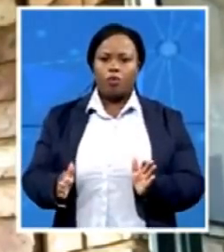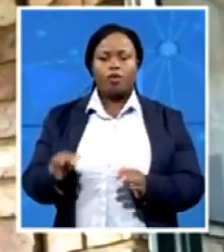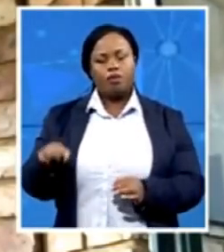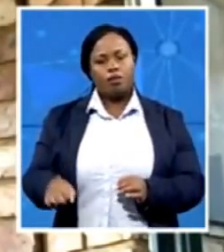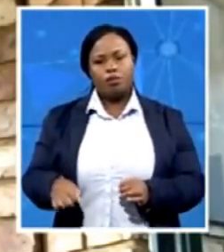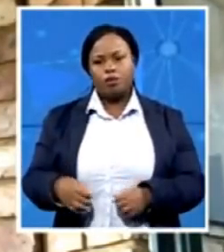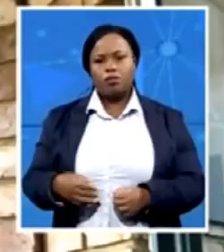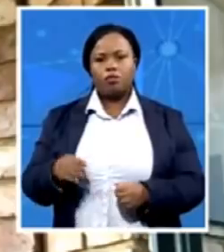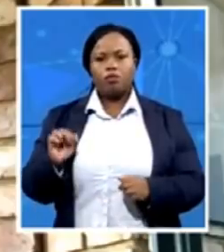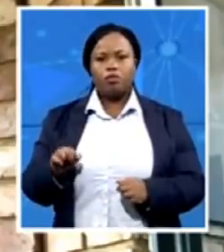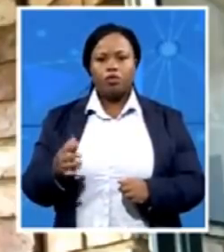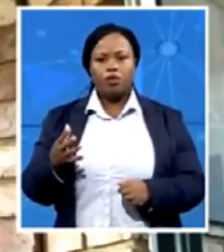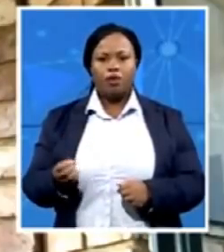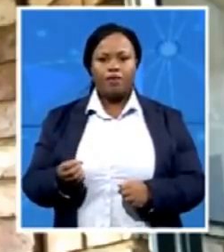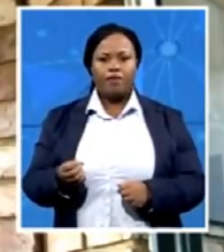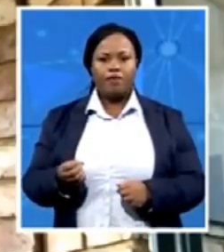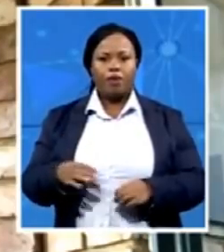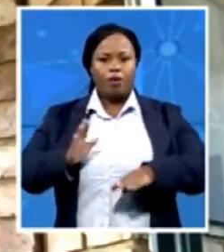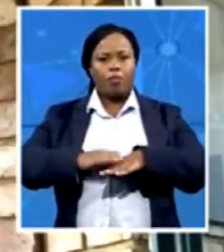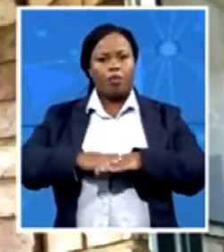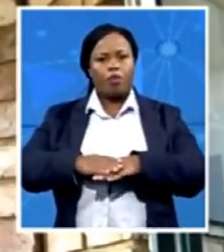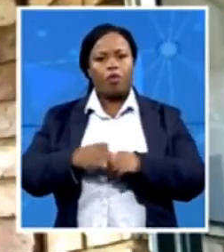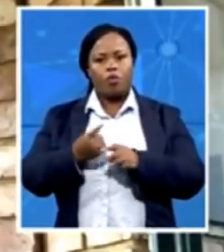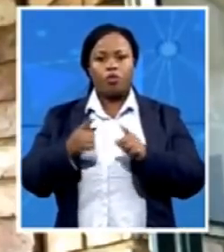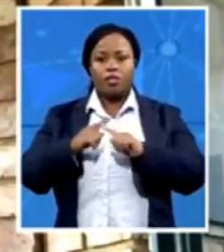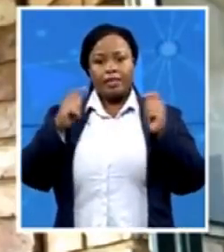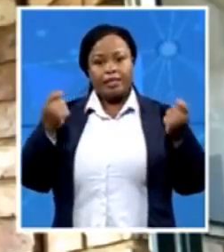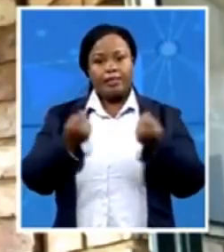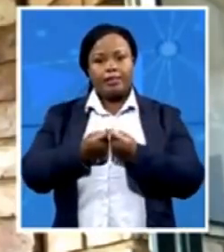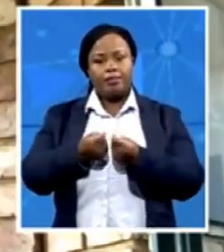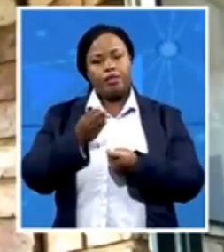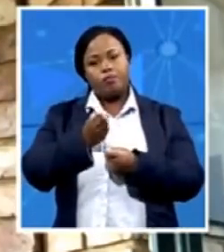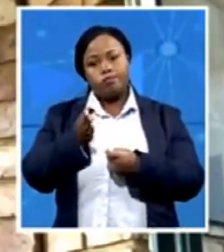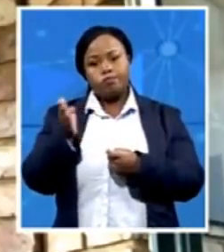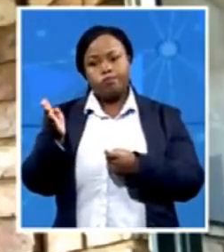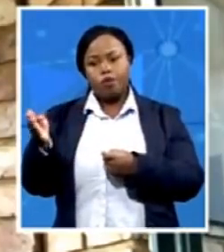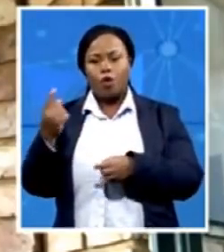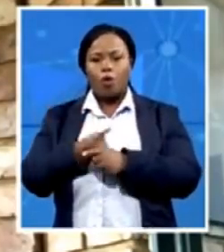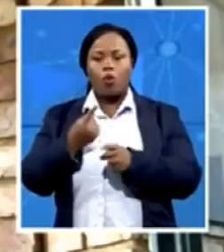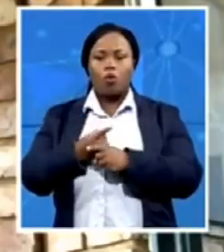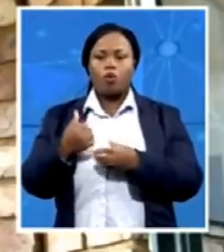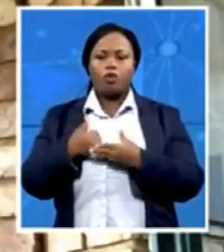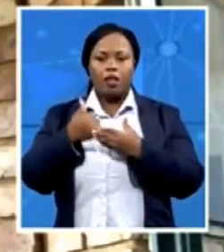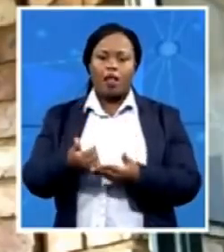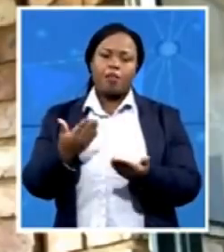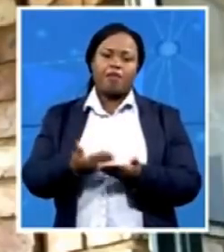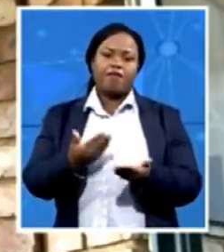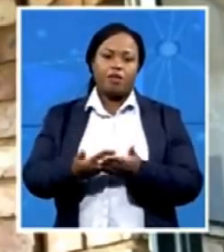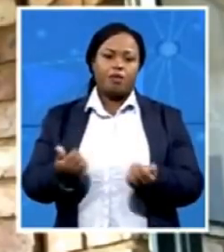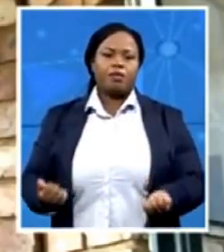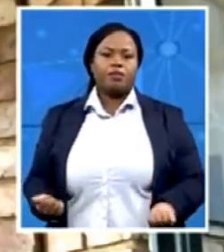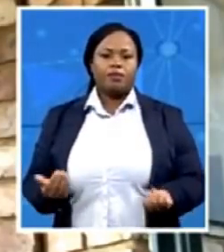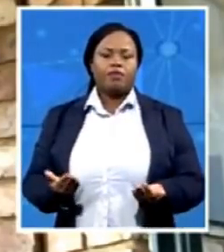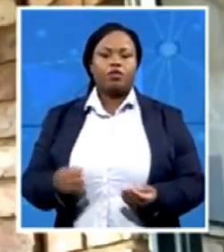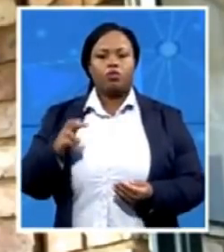extensive team that's there all the time, and our services are available 24/7 on our